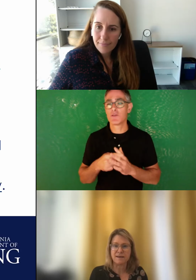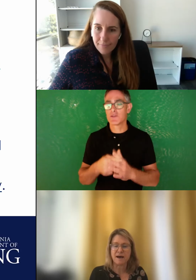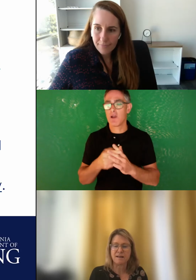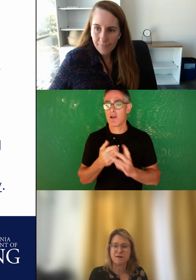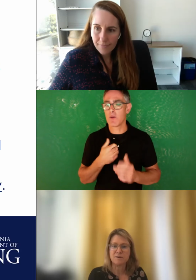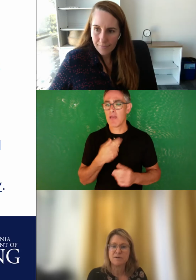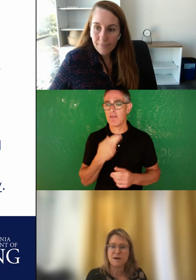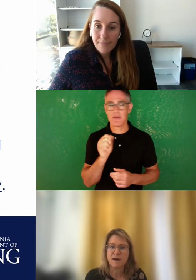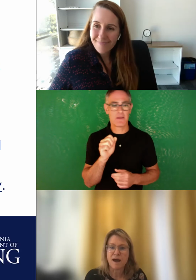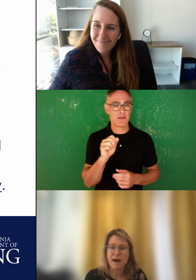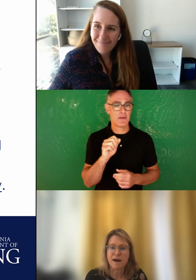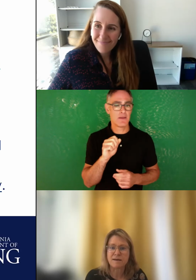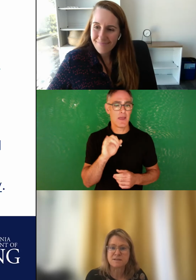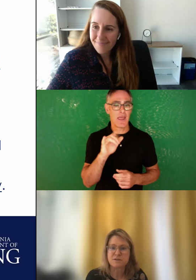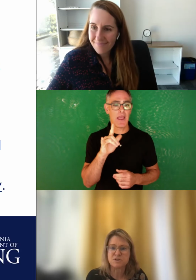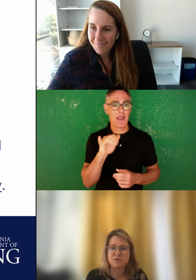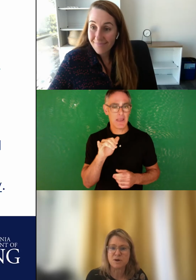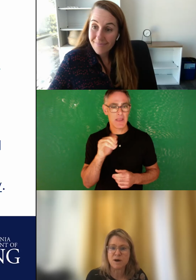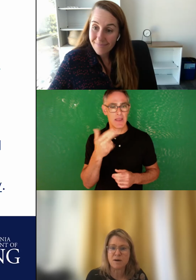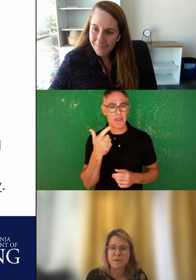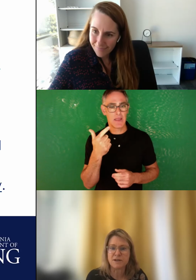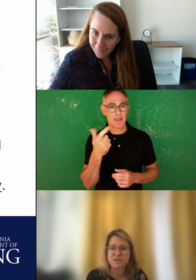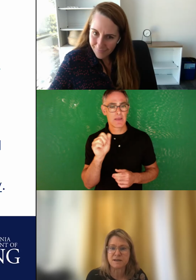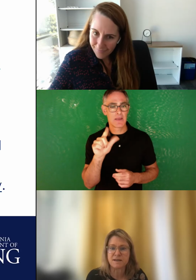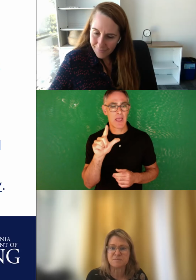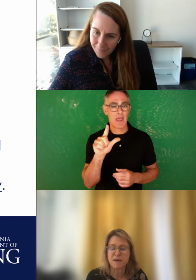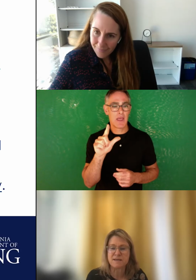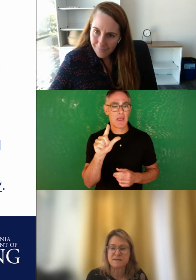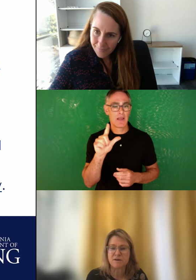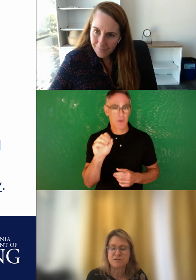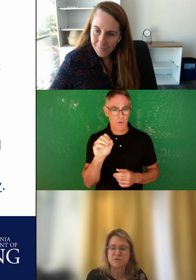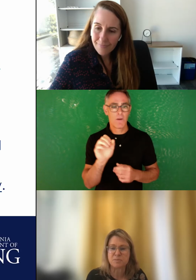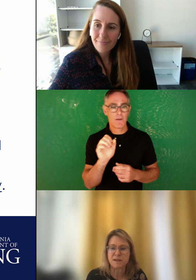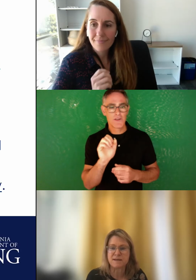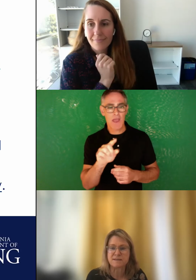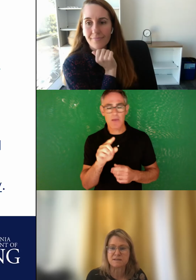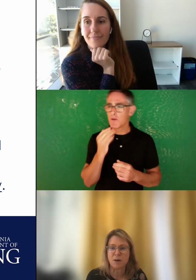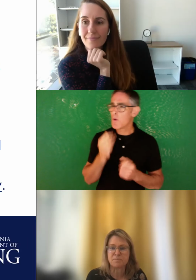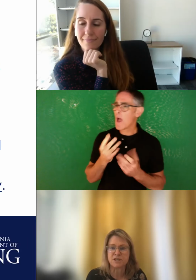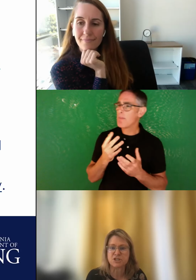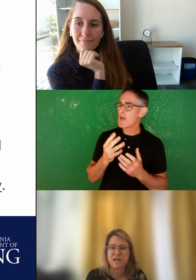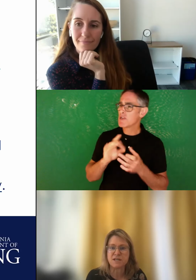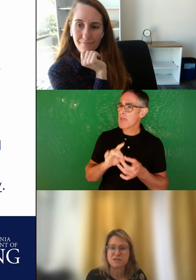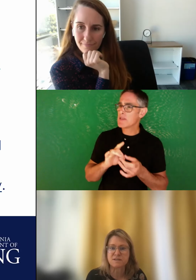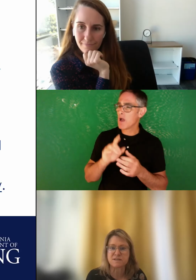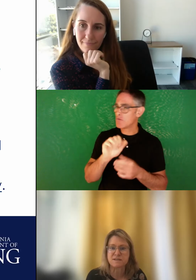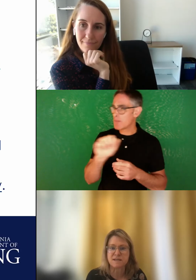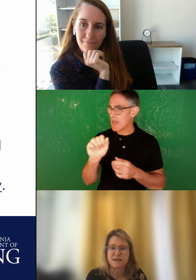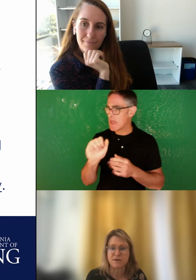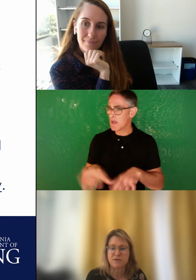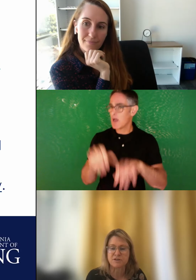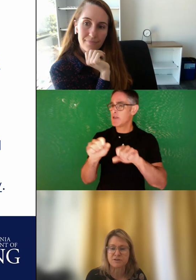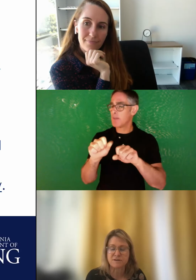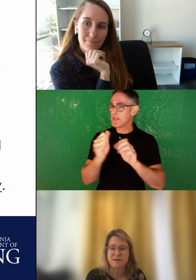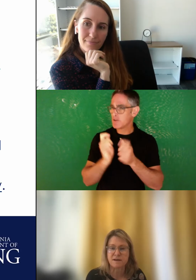Haley Gallo asked, do you know how much is based on AAA's adopting changes the